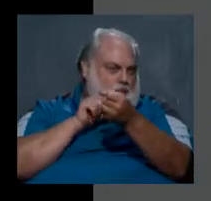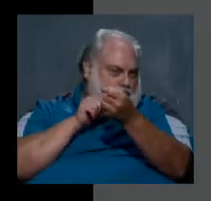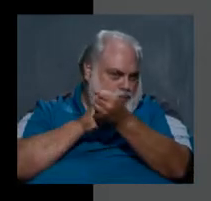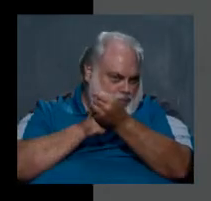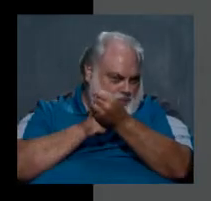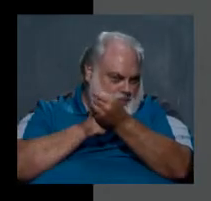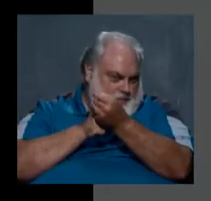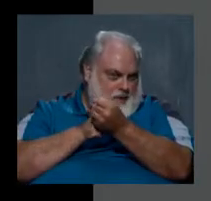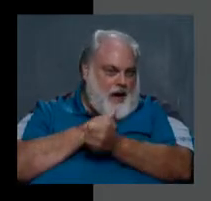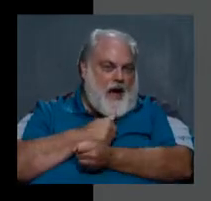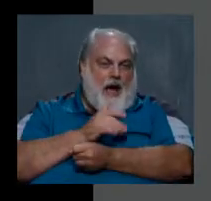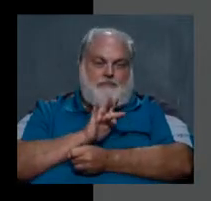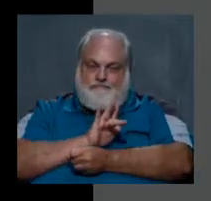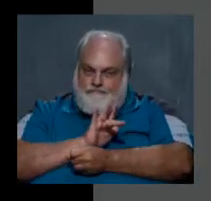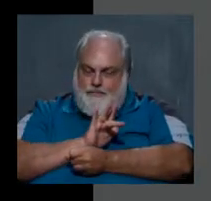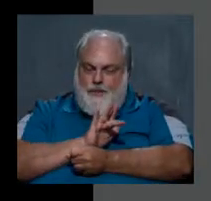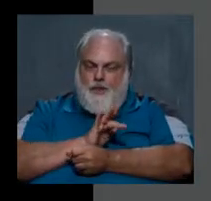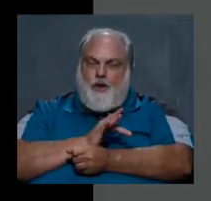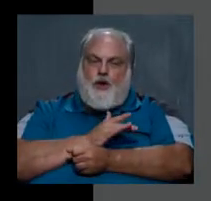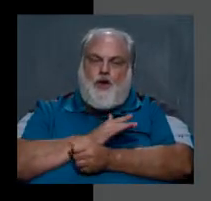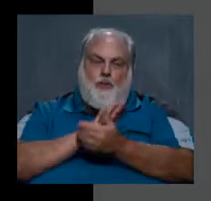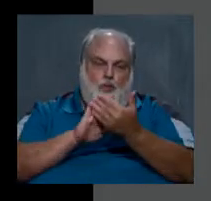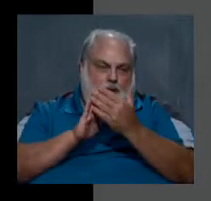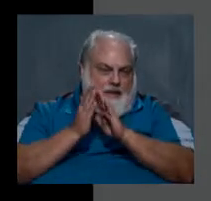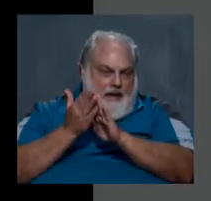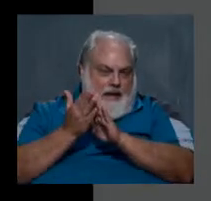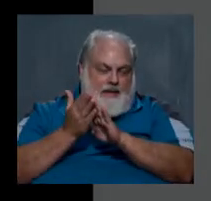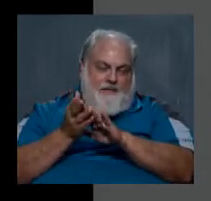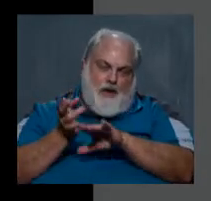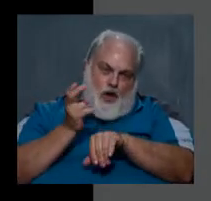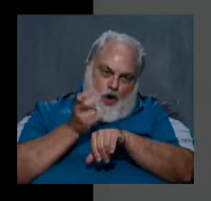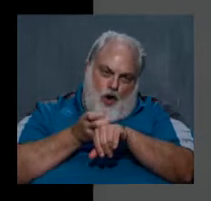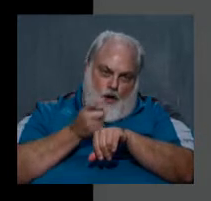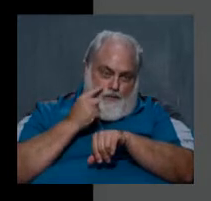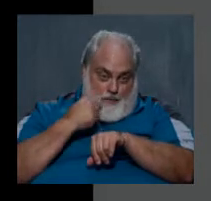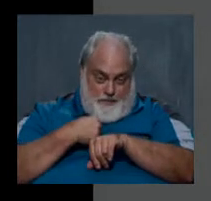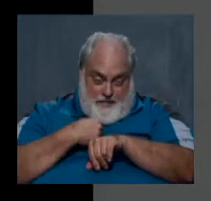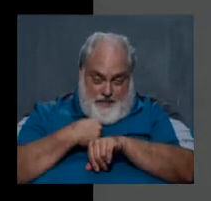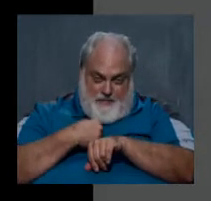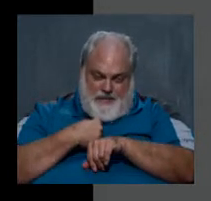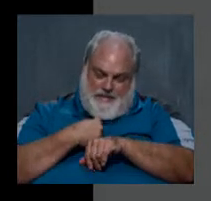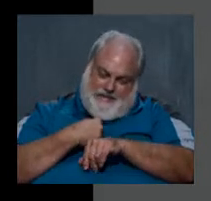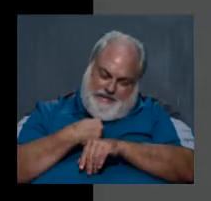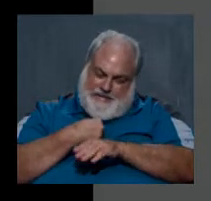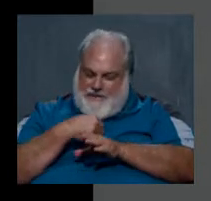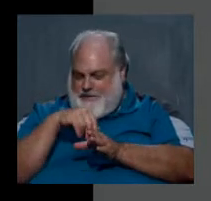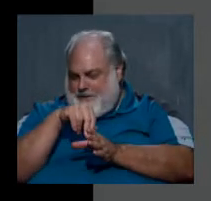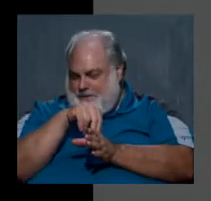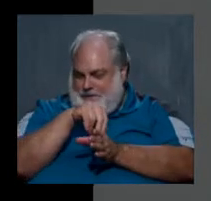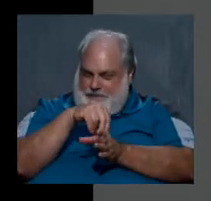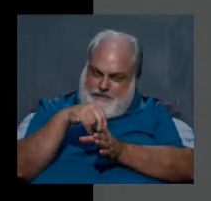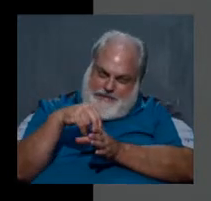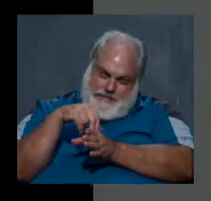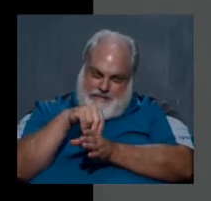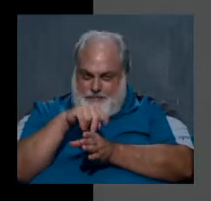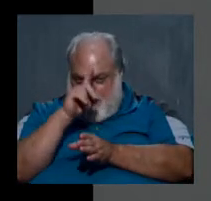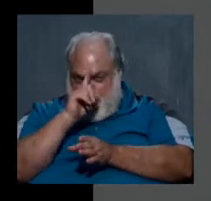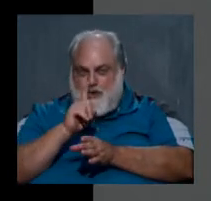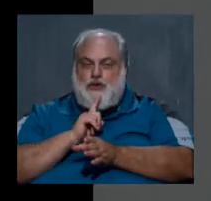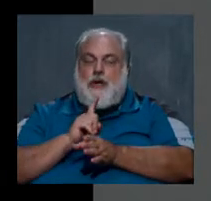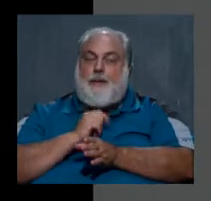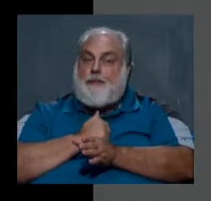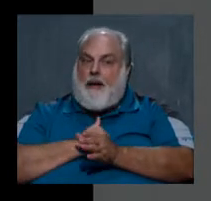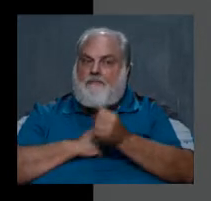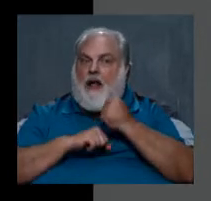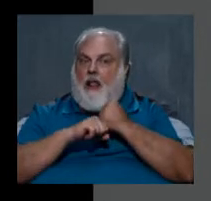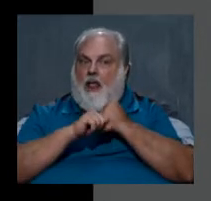do sympathize with the community, and I understand this was a very hard one for me. Went back and forth on these issues and wanted to make sure we had the facts. So I apologize